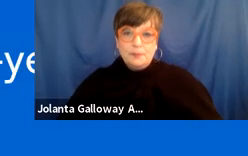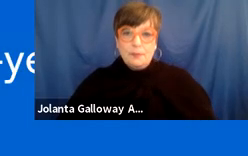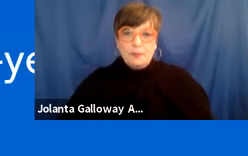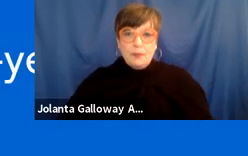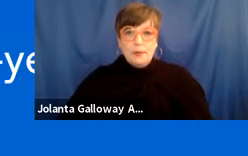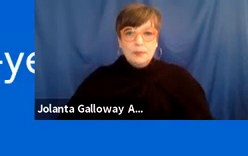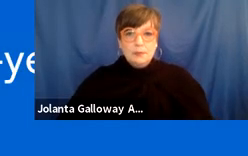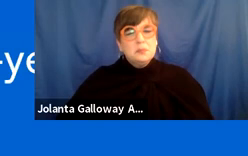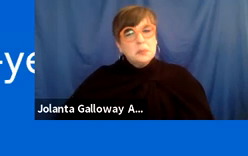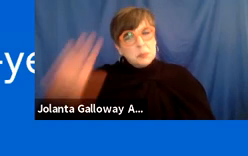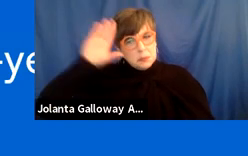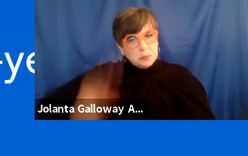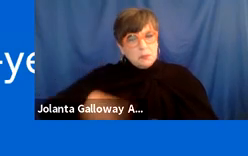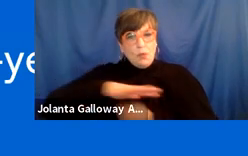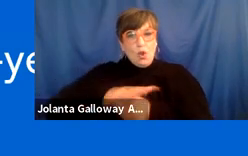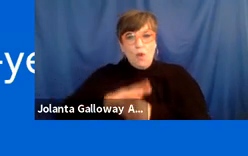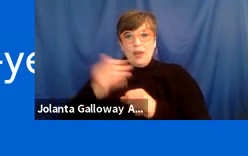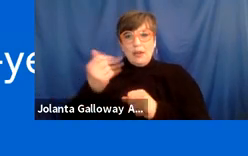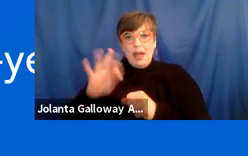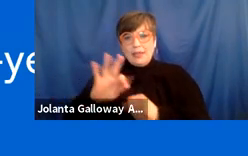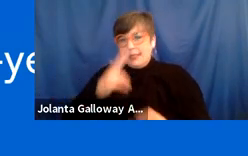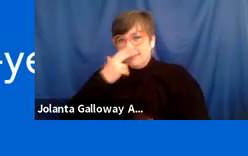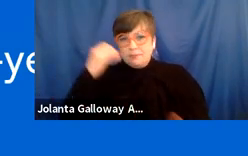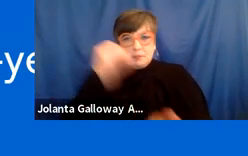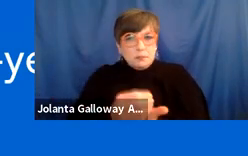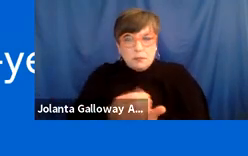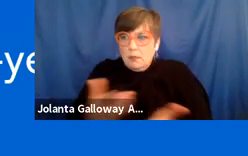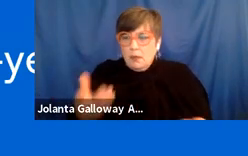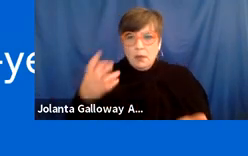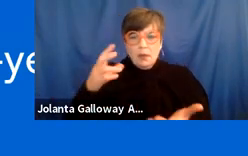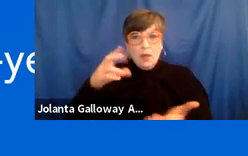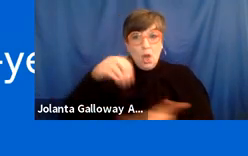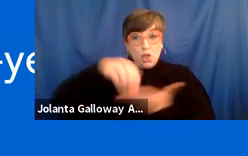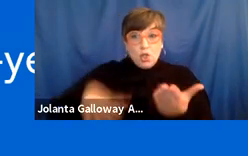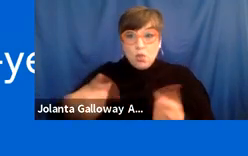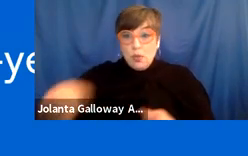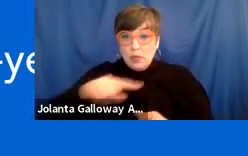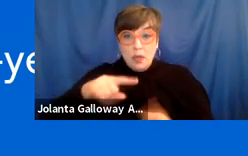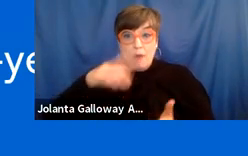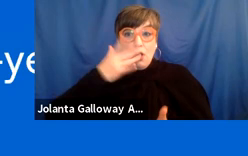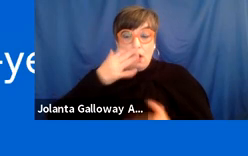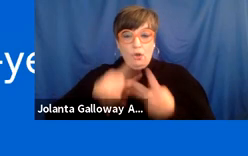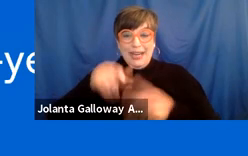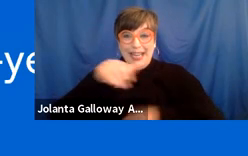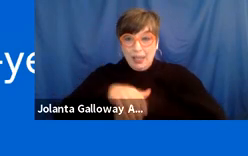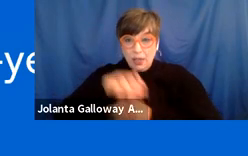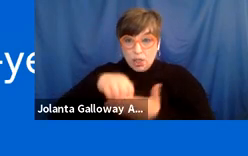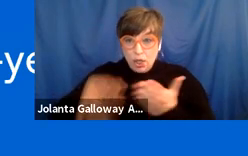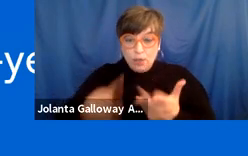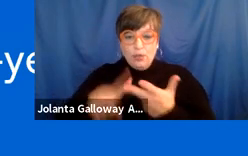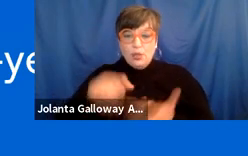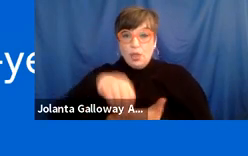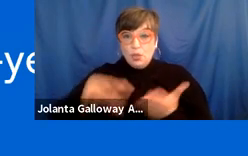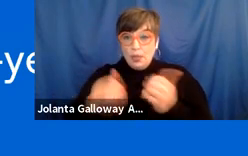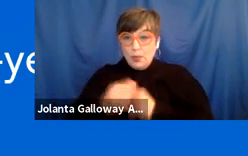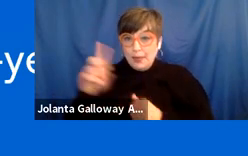We know that COVID-19 has had a disproportionate impact on students of color, English learners, students with disabilities, and